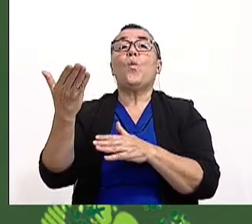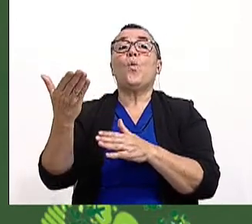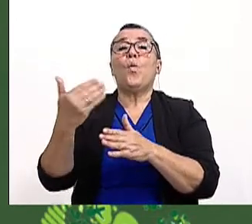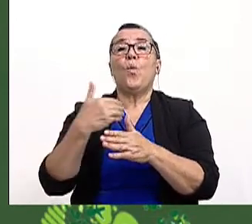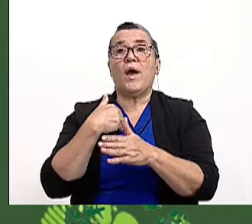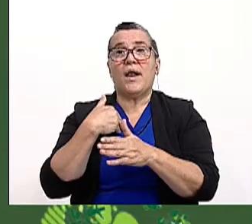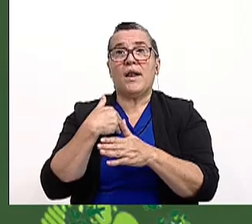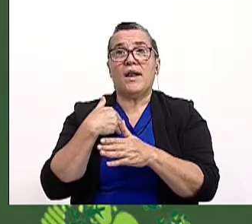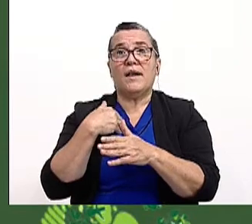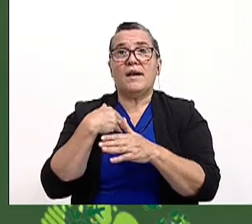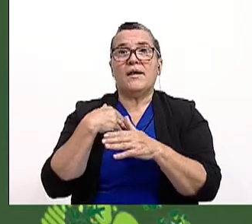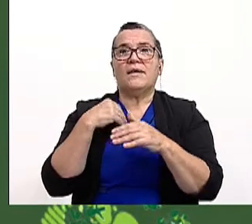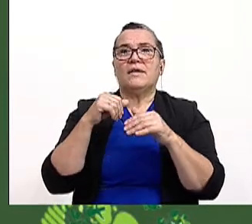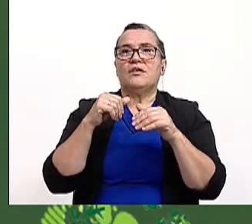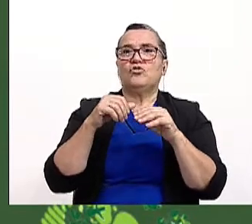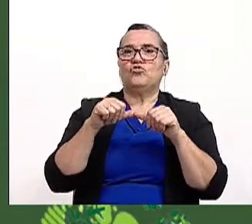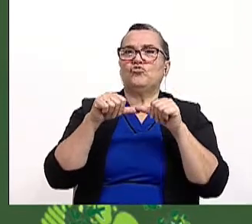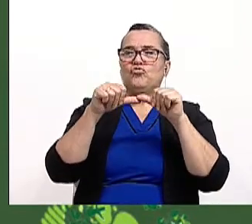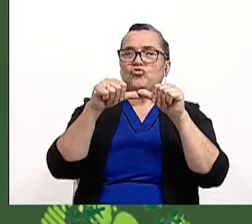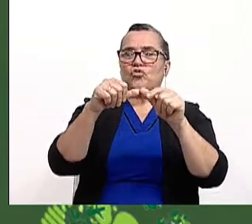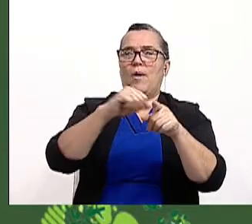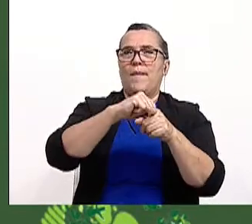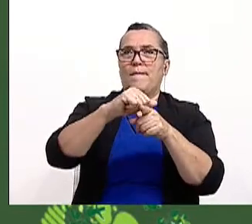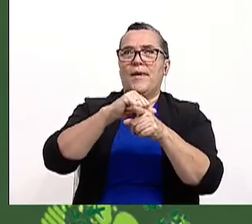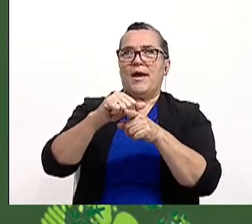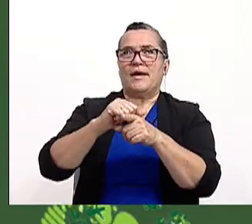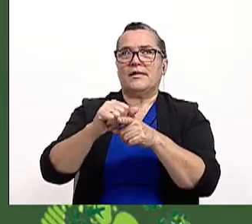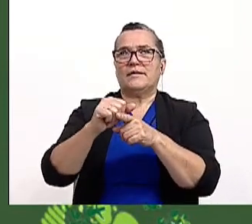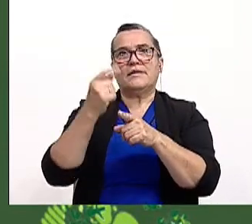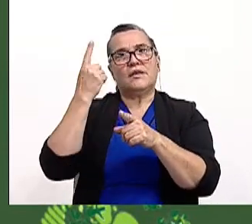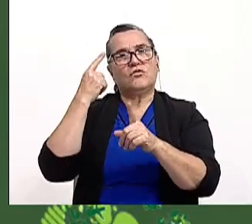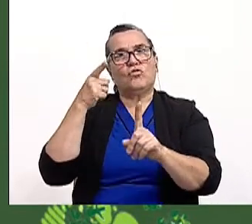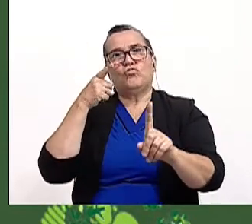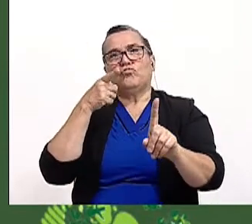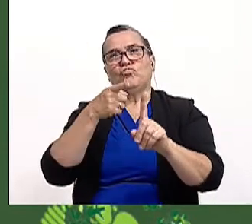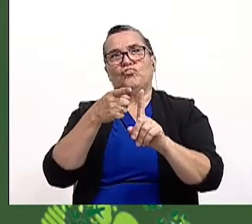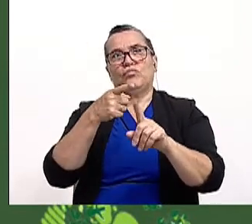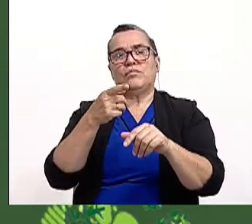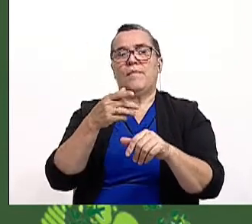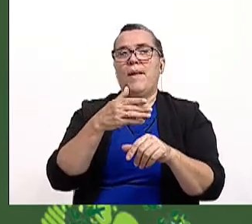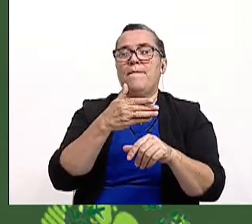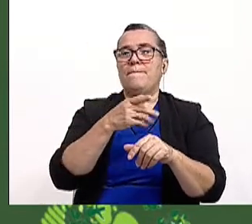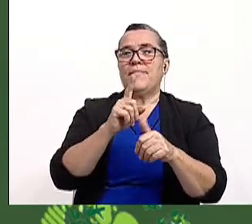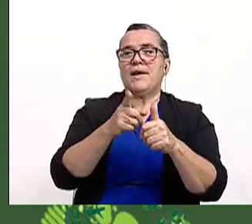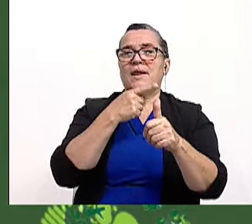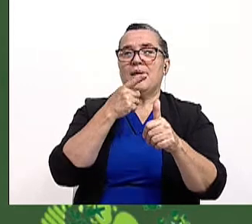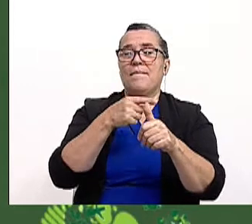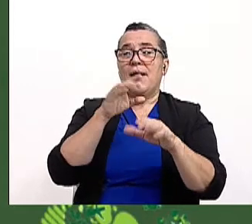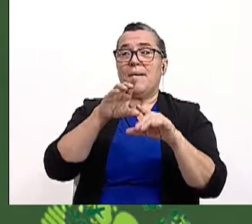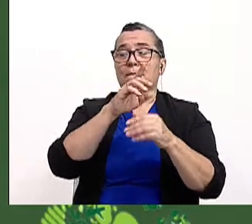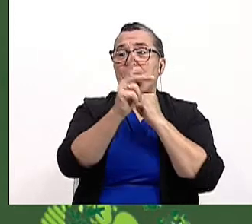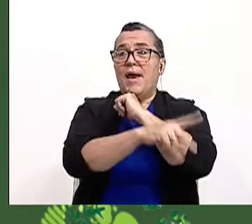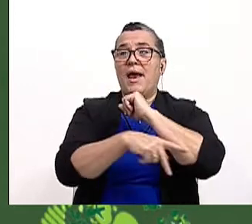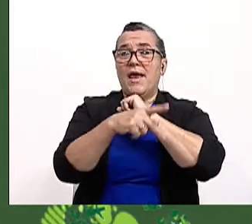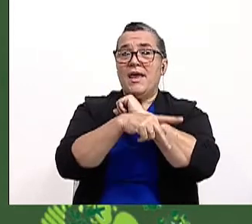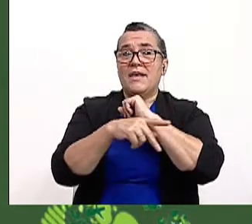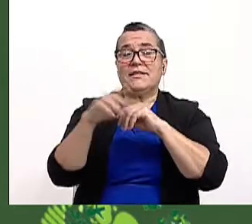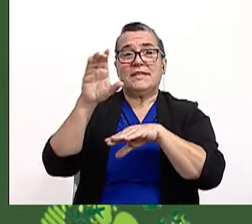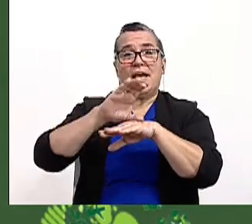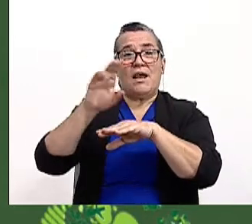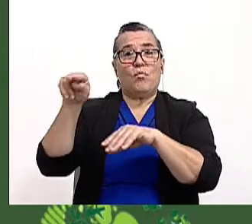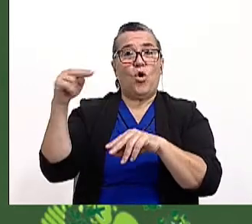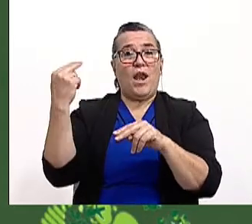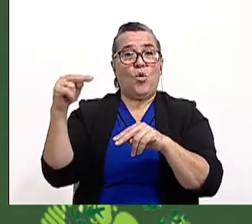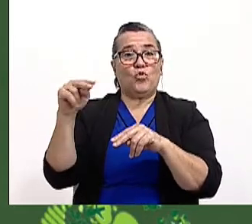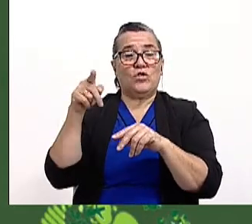having sustainable practices with the goal to be the first carbon neutral country in the world. So in this